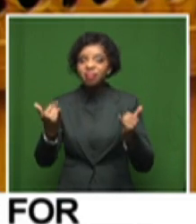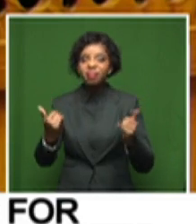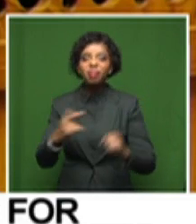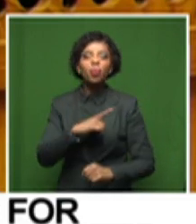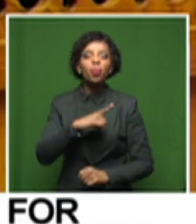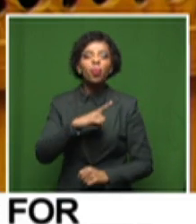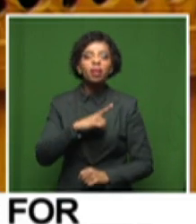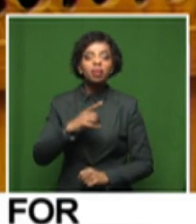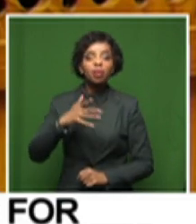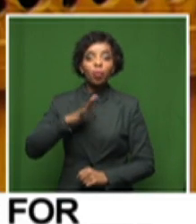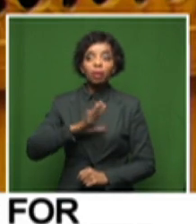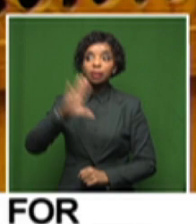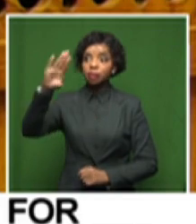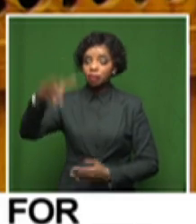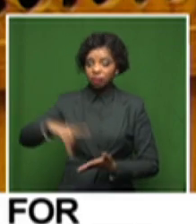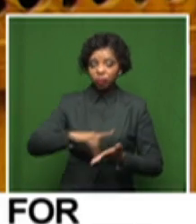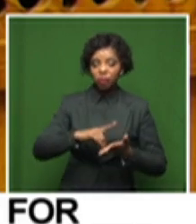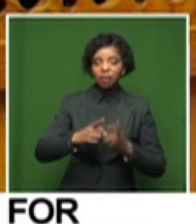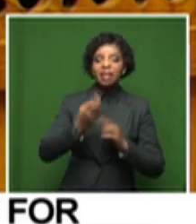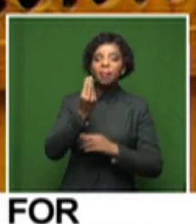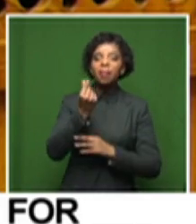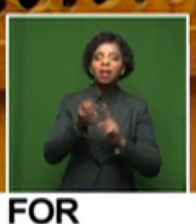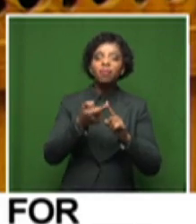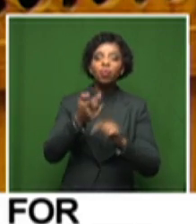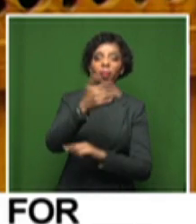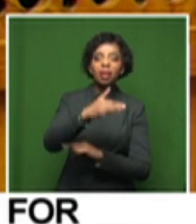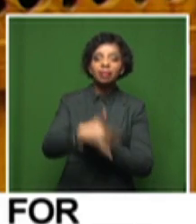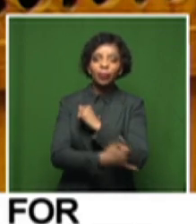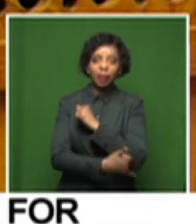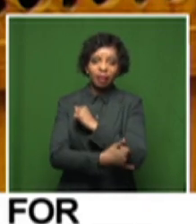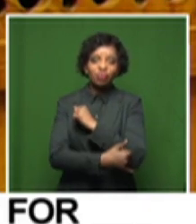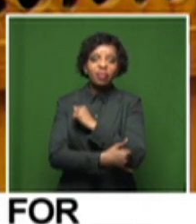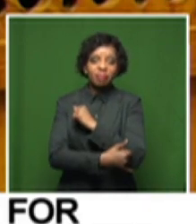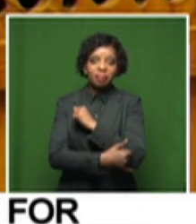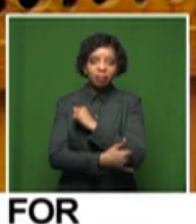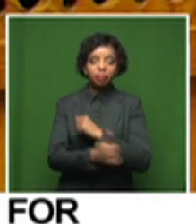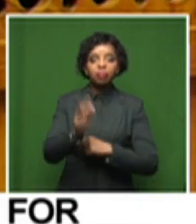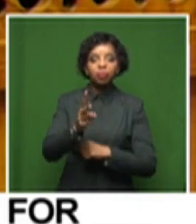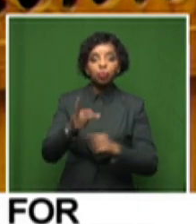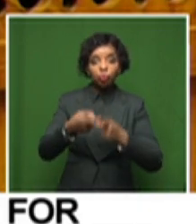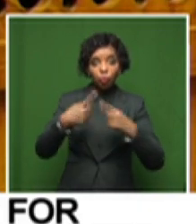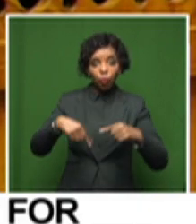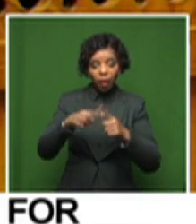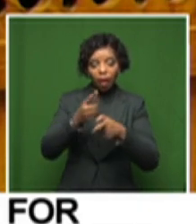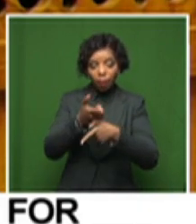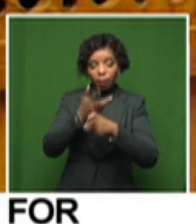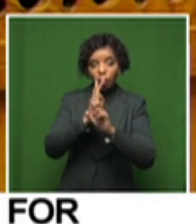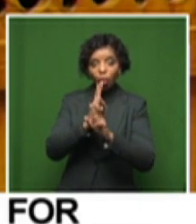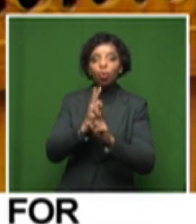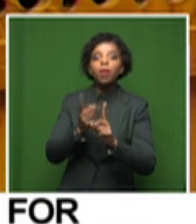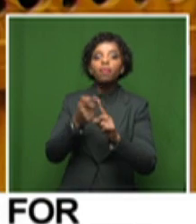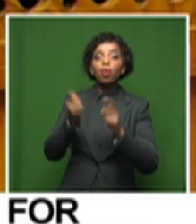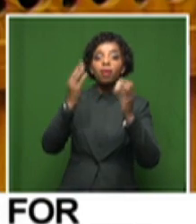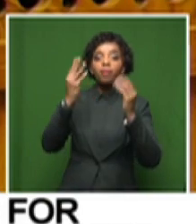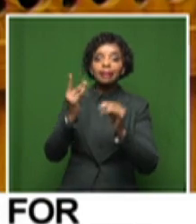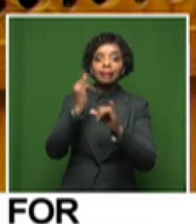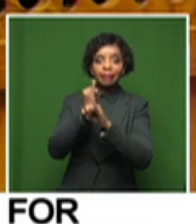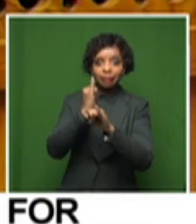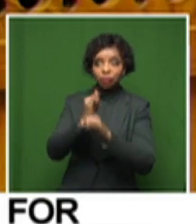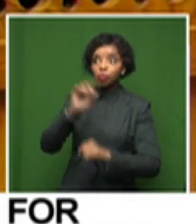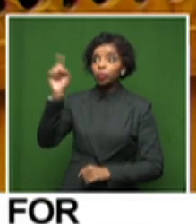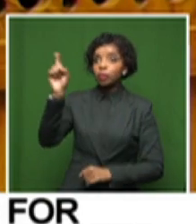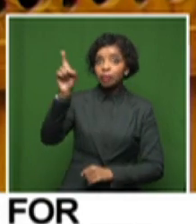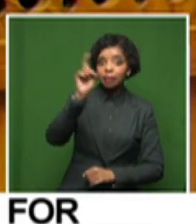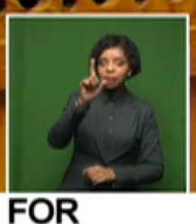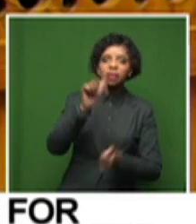deposits. We're also borrowing at favorable rates from international financial institutions. Yes, from the